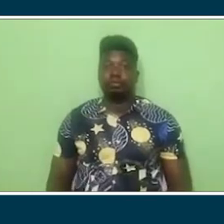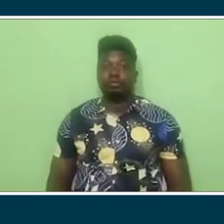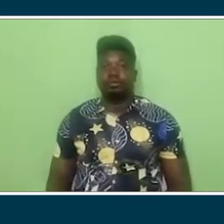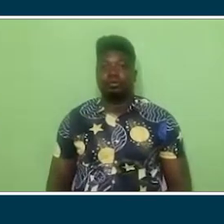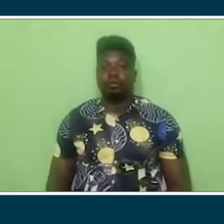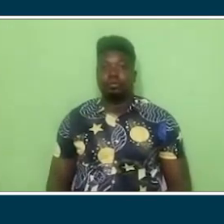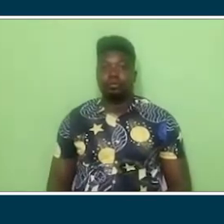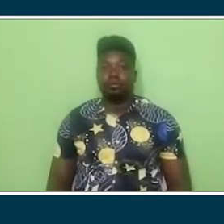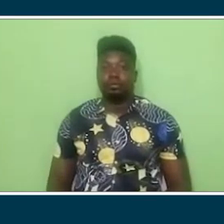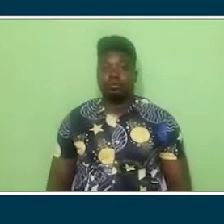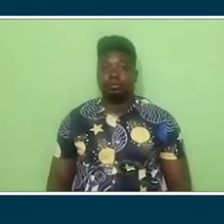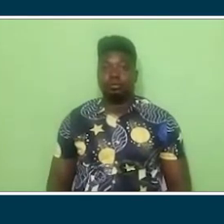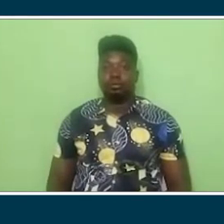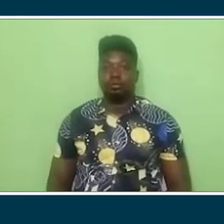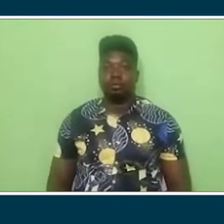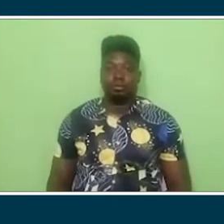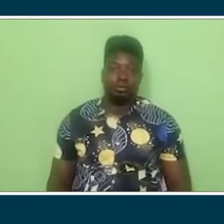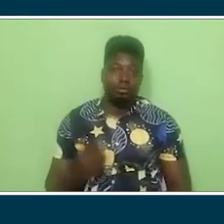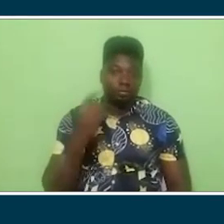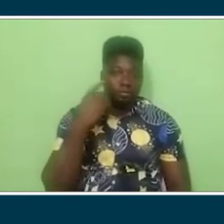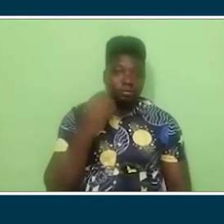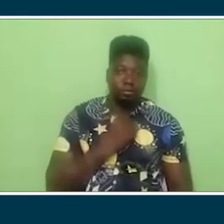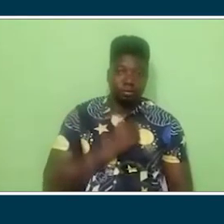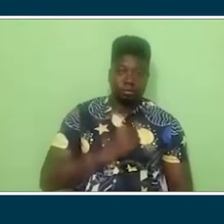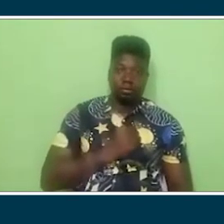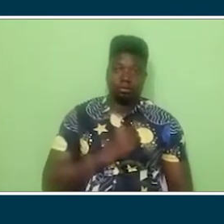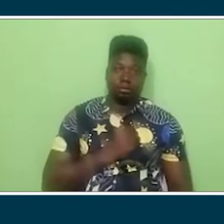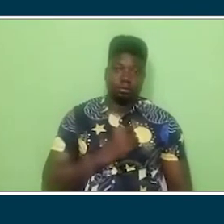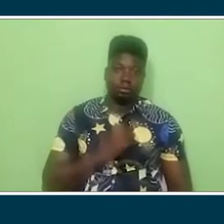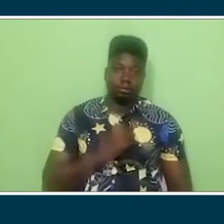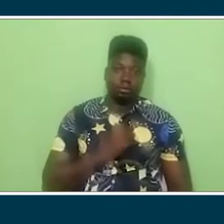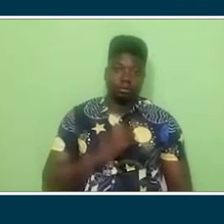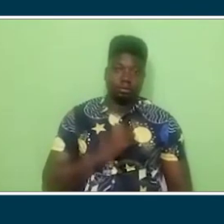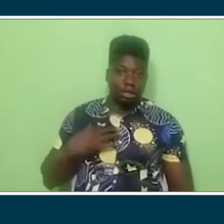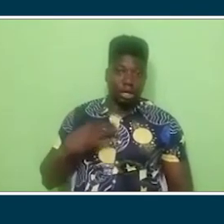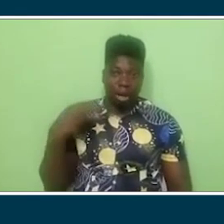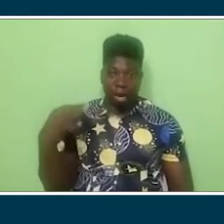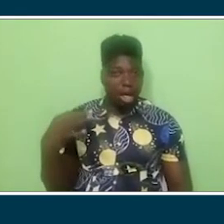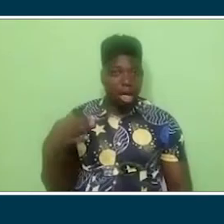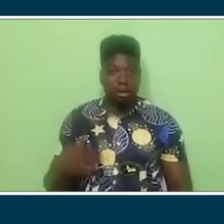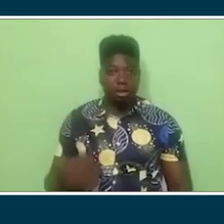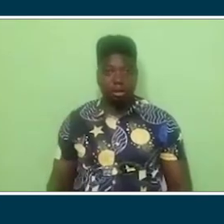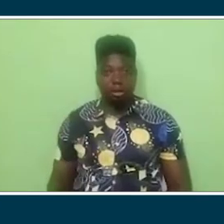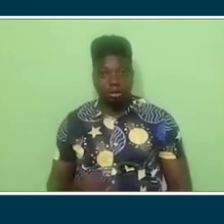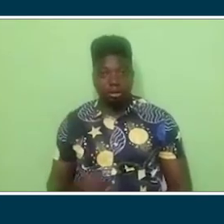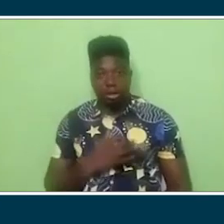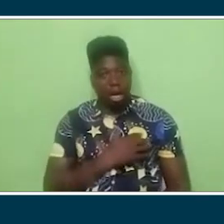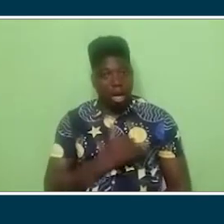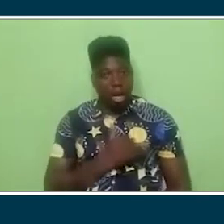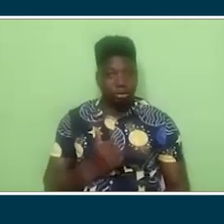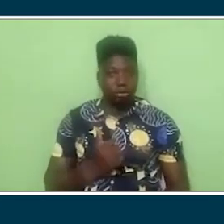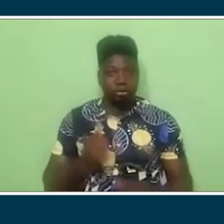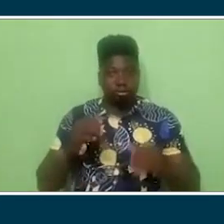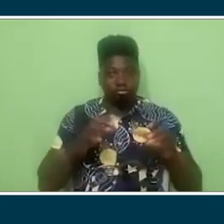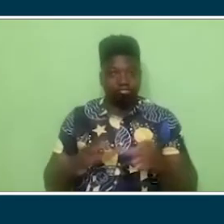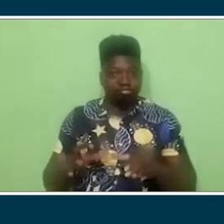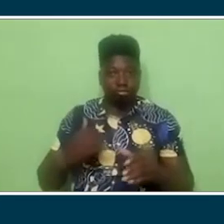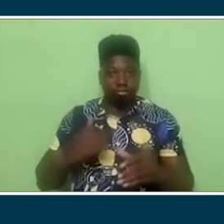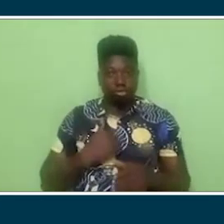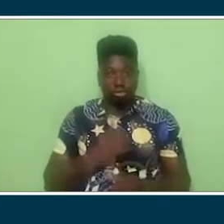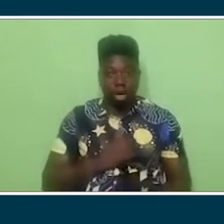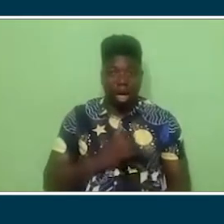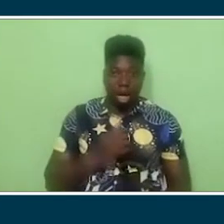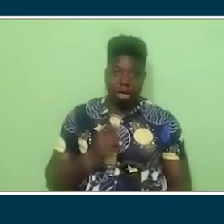So I think before we can apply love and understanding and compassion to something, we need to have